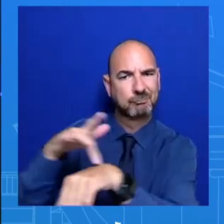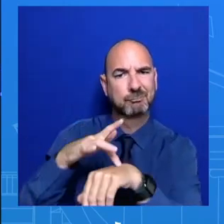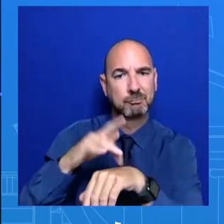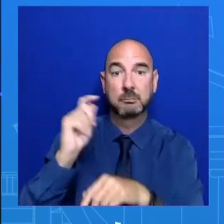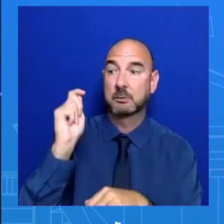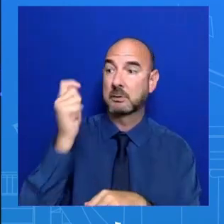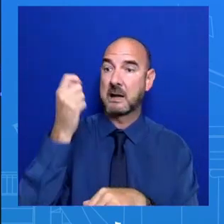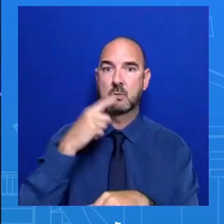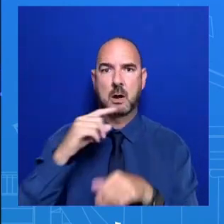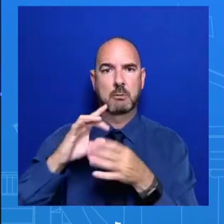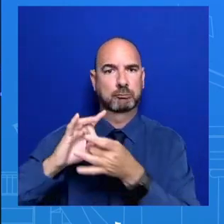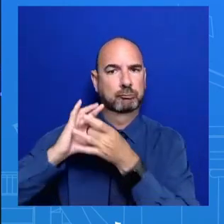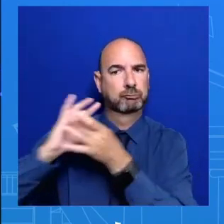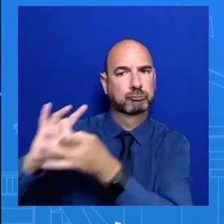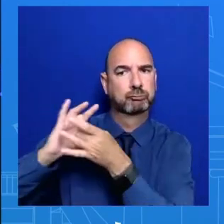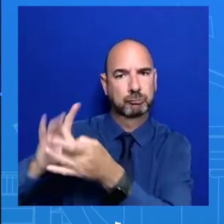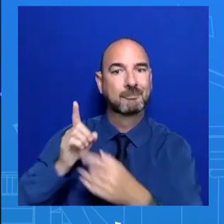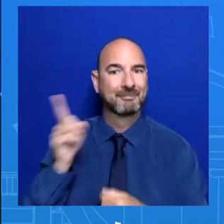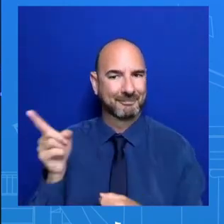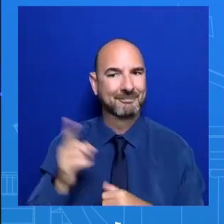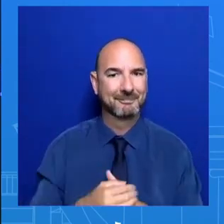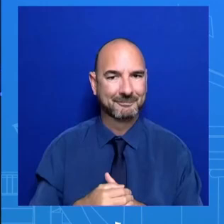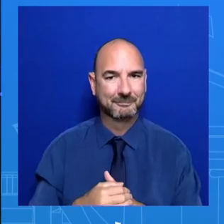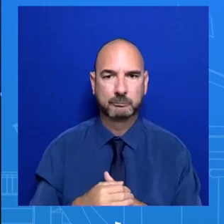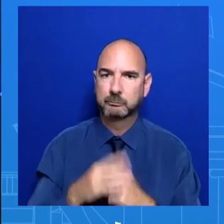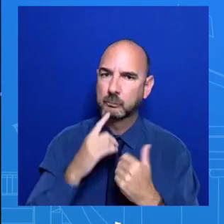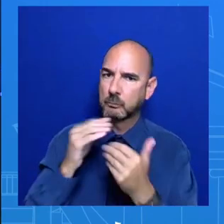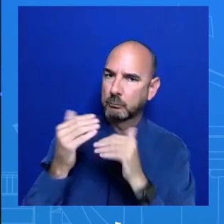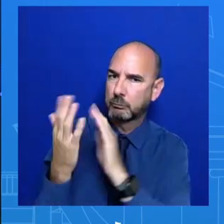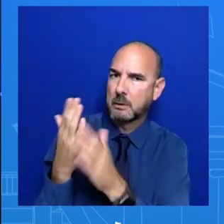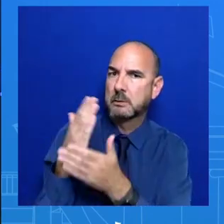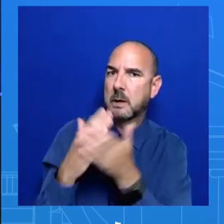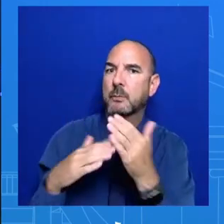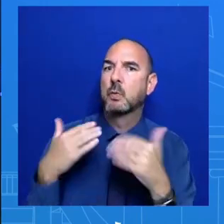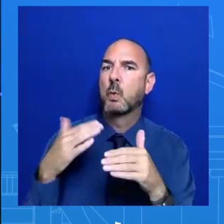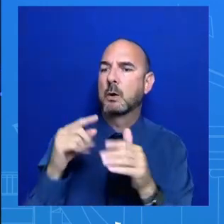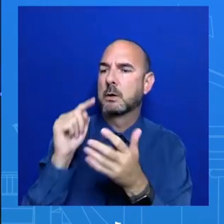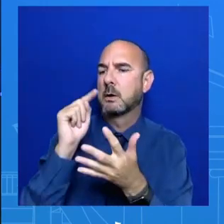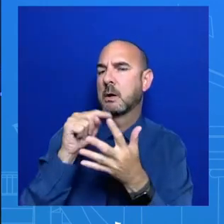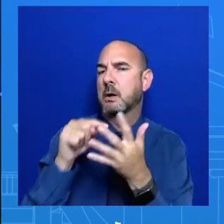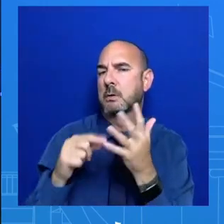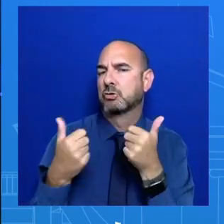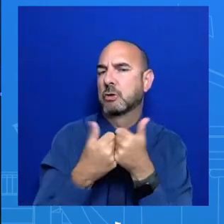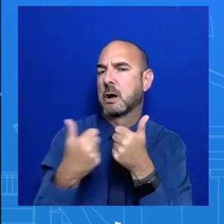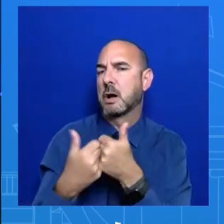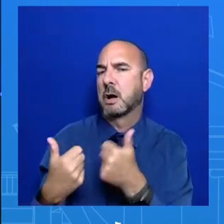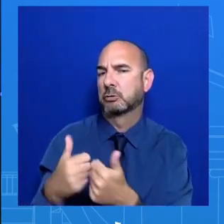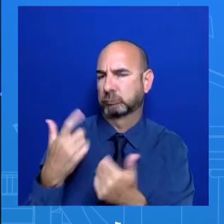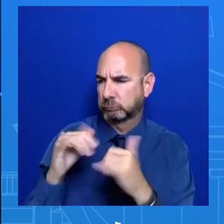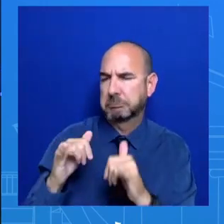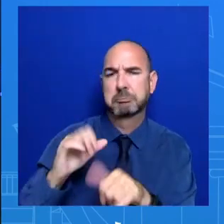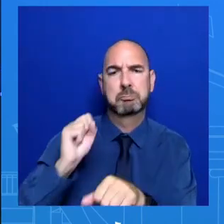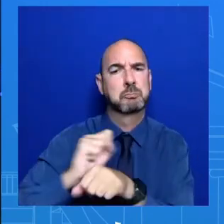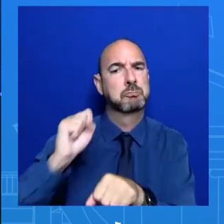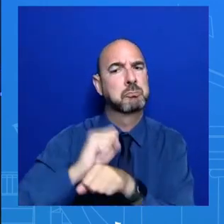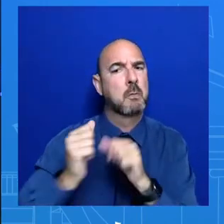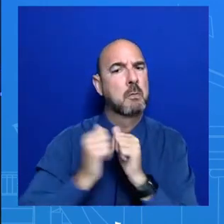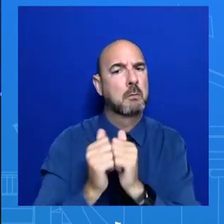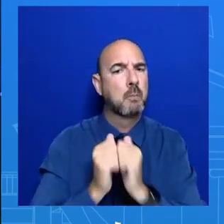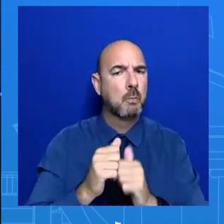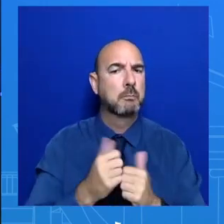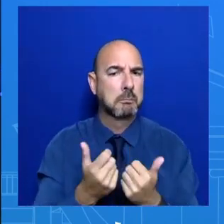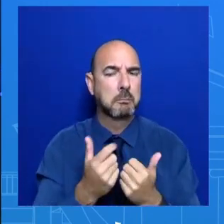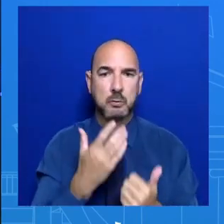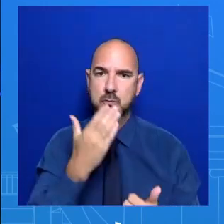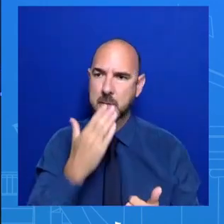to tackle some of the most significant challenges of our time. And over the next few days, you'll see President Biden and President Ruto commit to deepening our